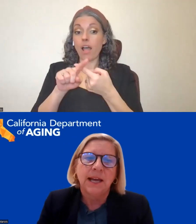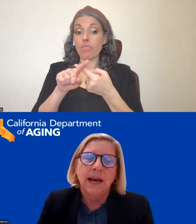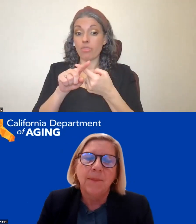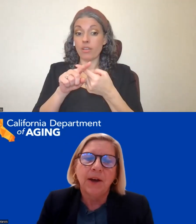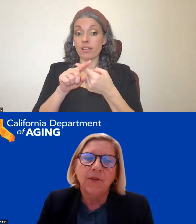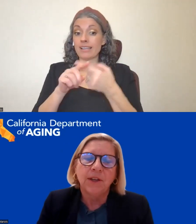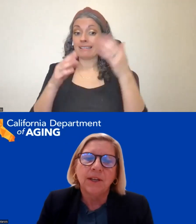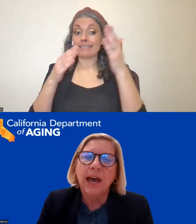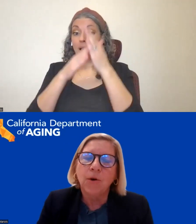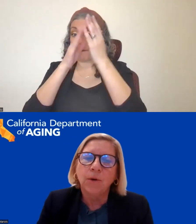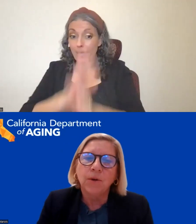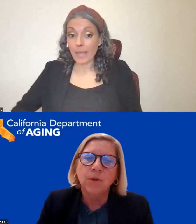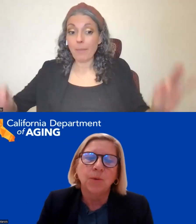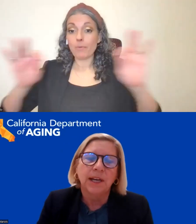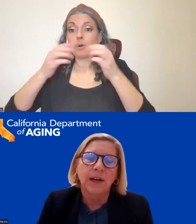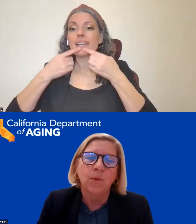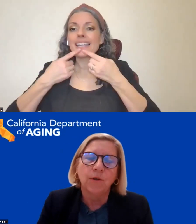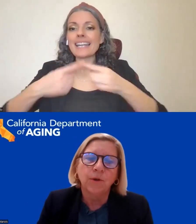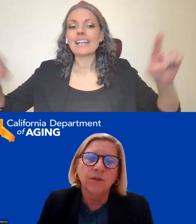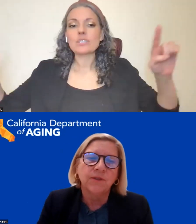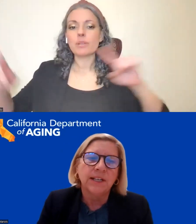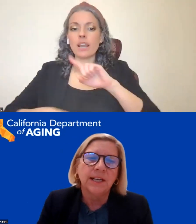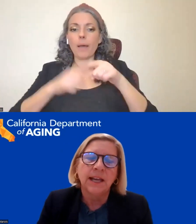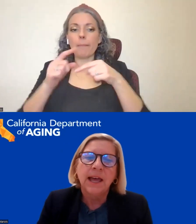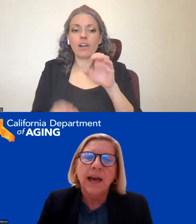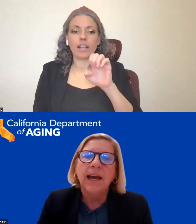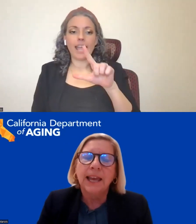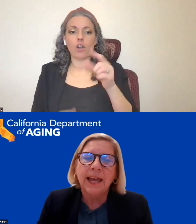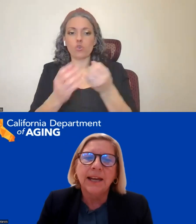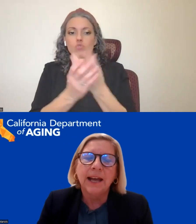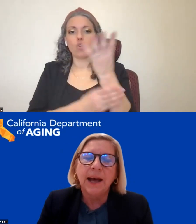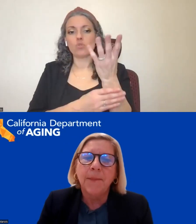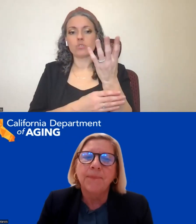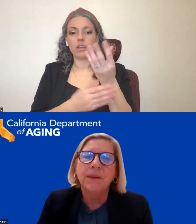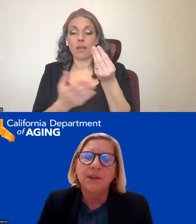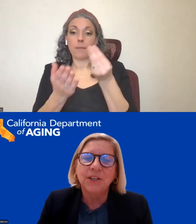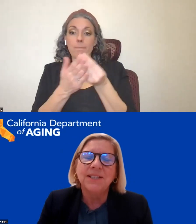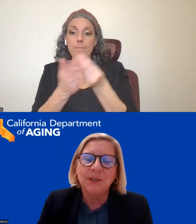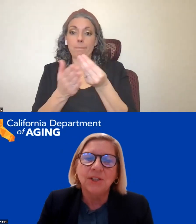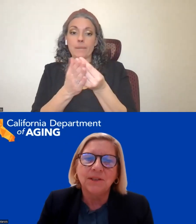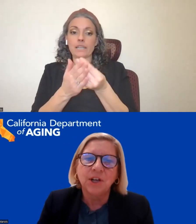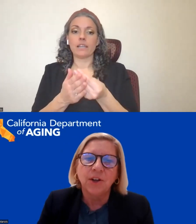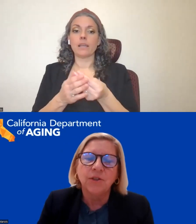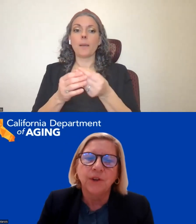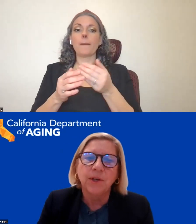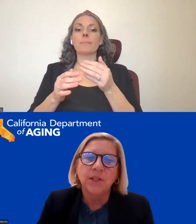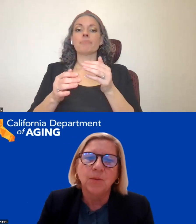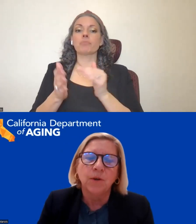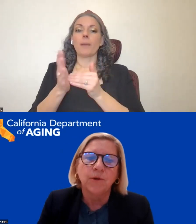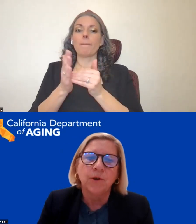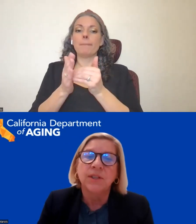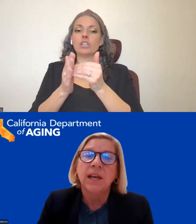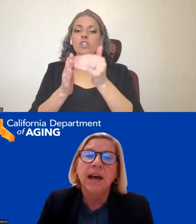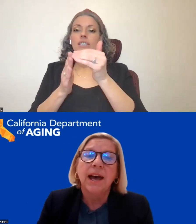announcement about the CalGrow's direct care workforce funding. Again, millions and millions of dollars flowing